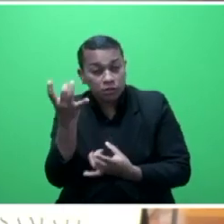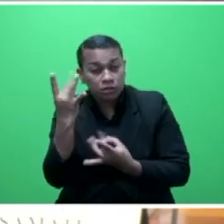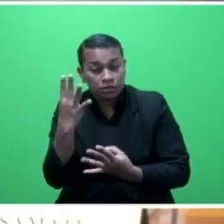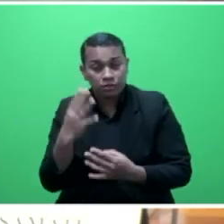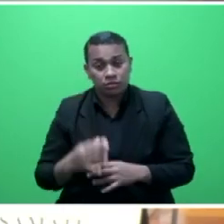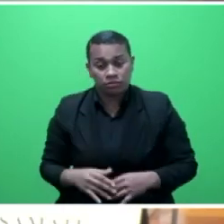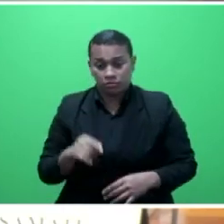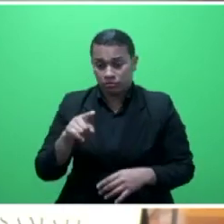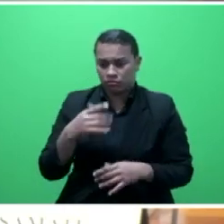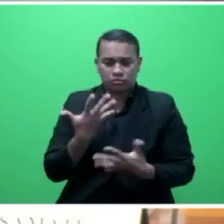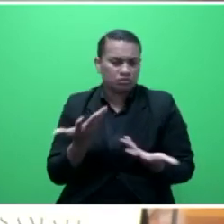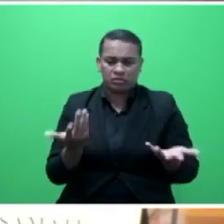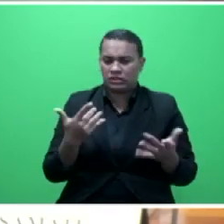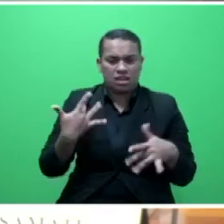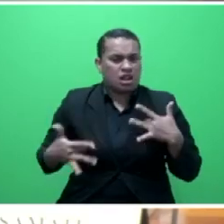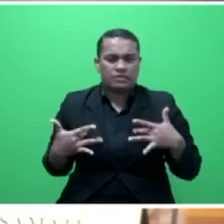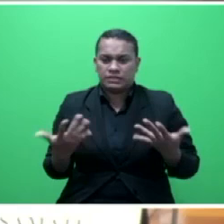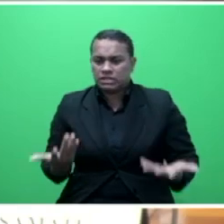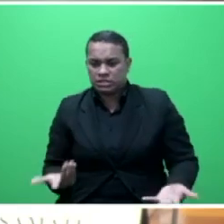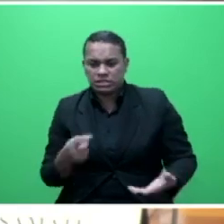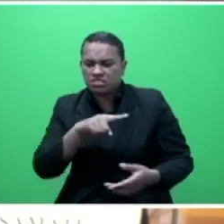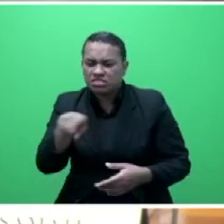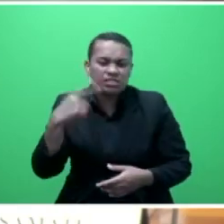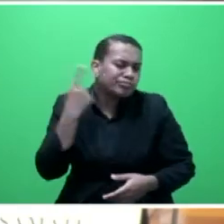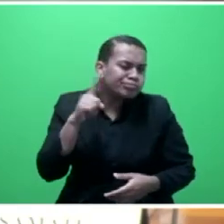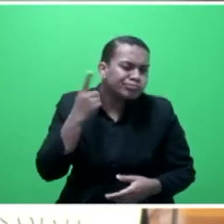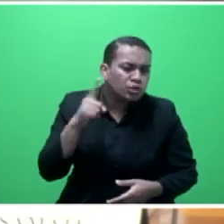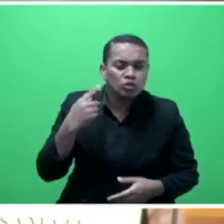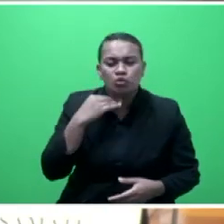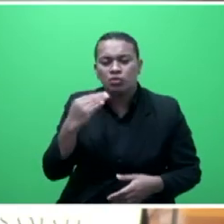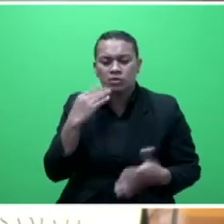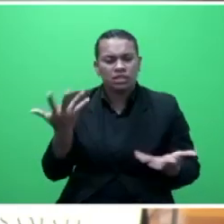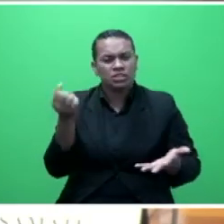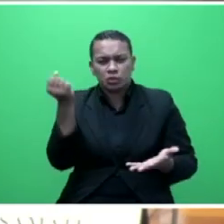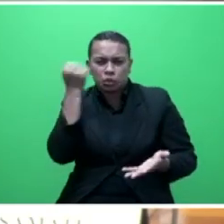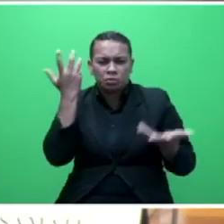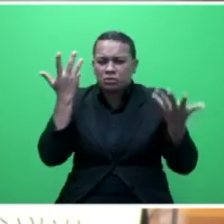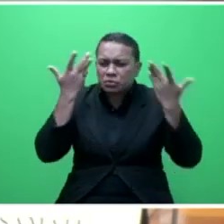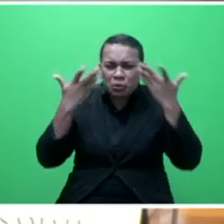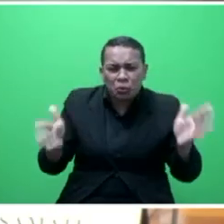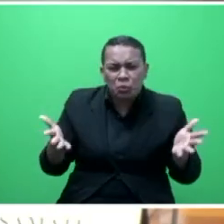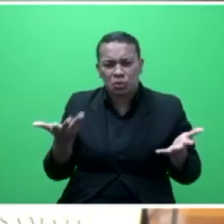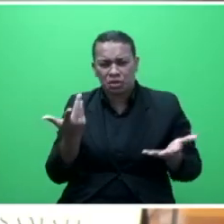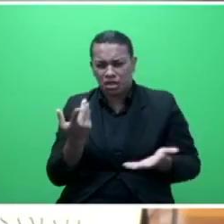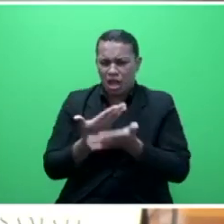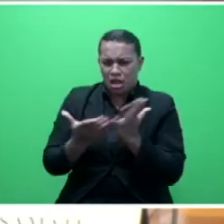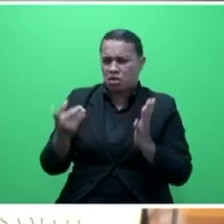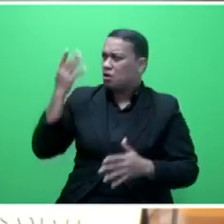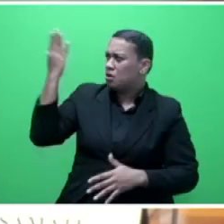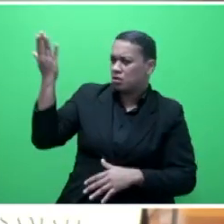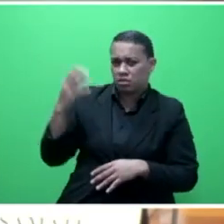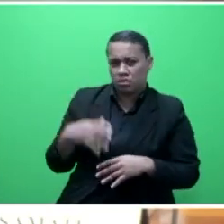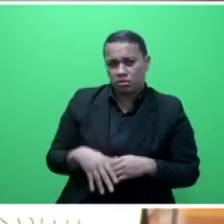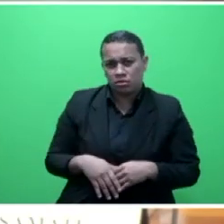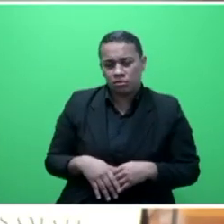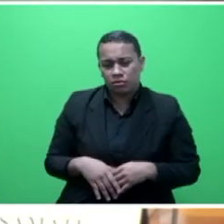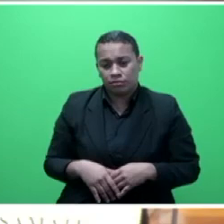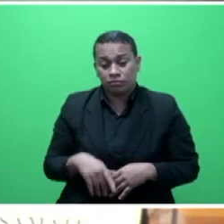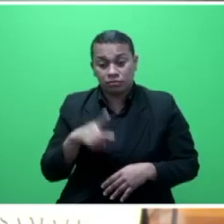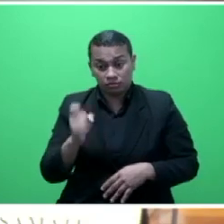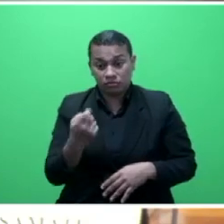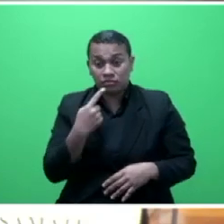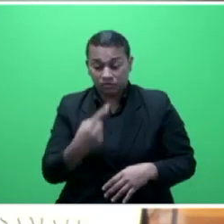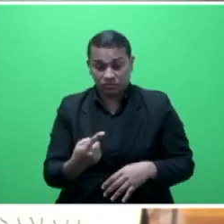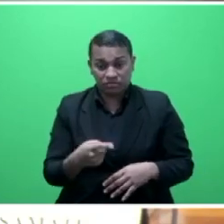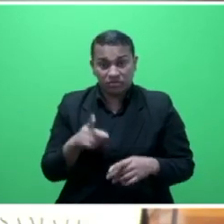cost lives, such ignorant analysis is especially dangerous. Could Fiji have saved for a rainy day over the past